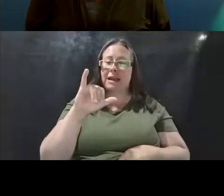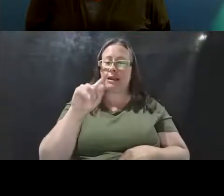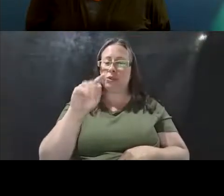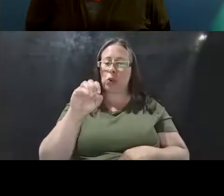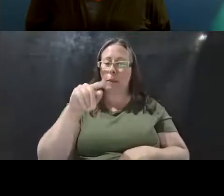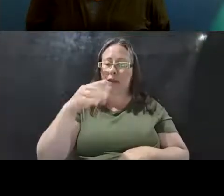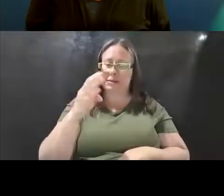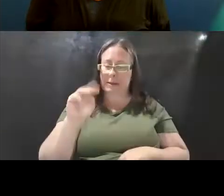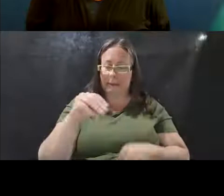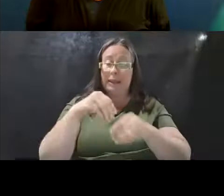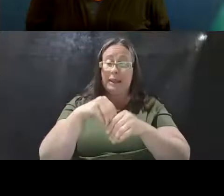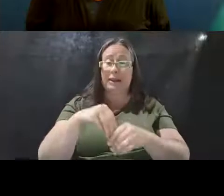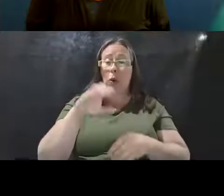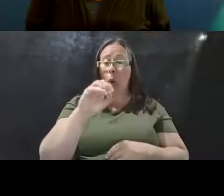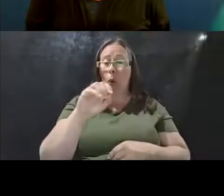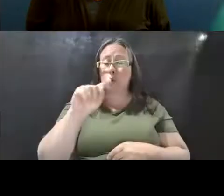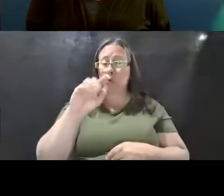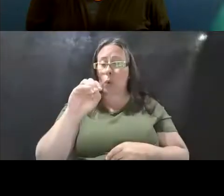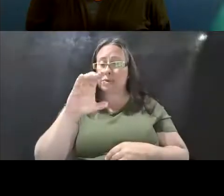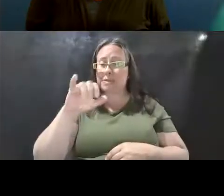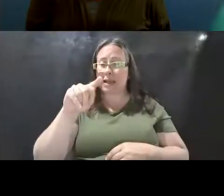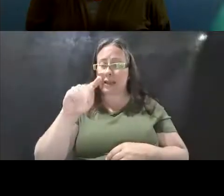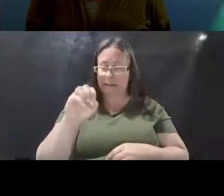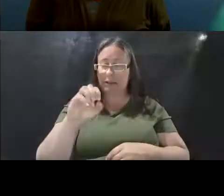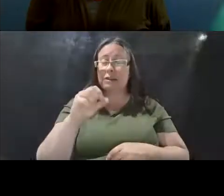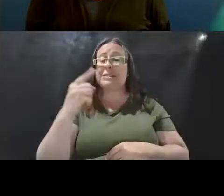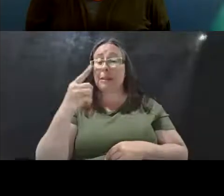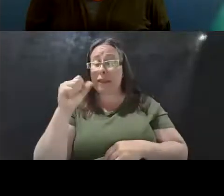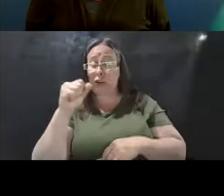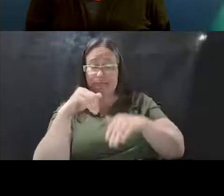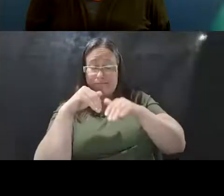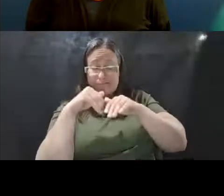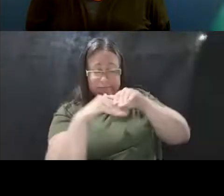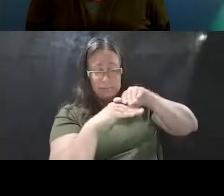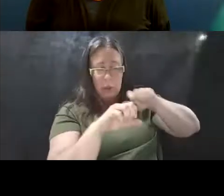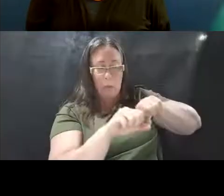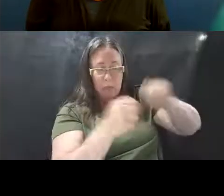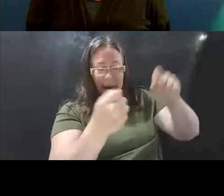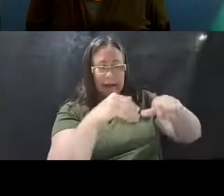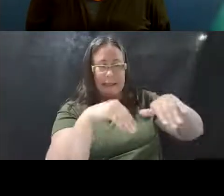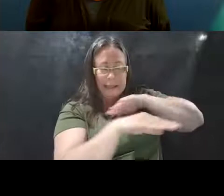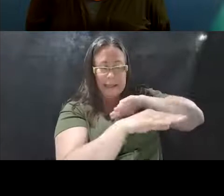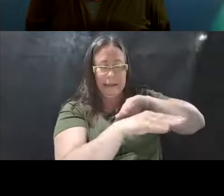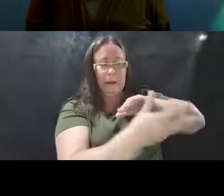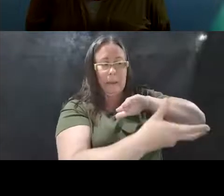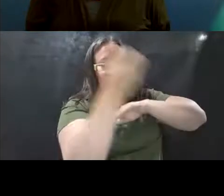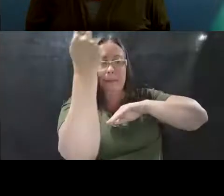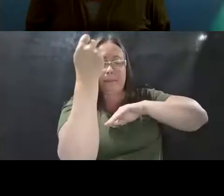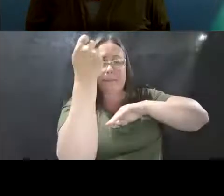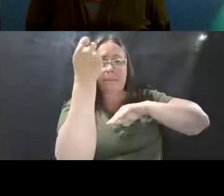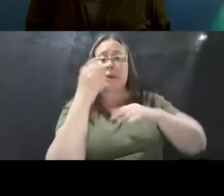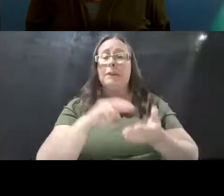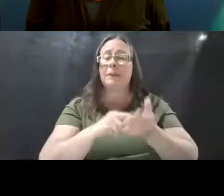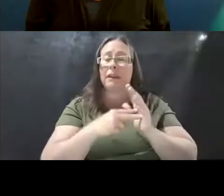was able to go in and break the encryption and open back up. So basically, all